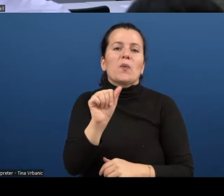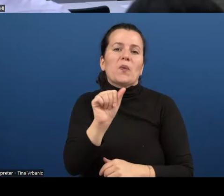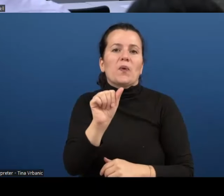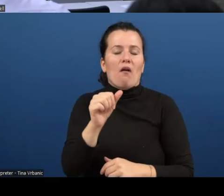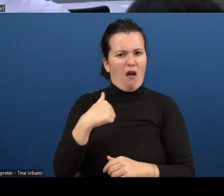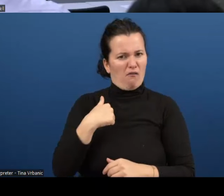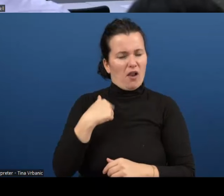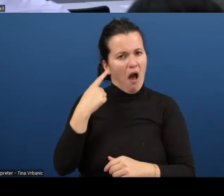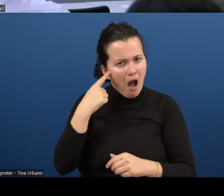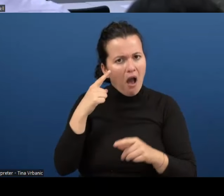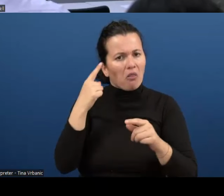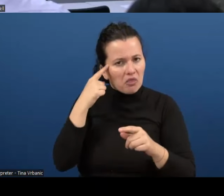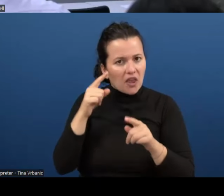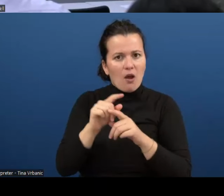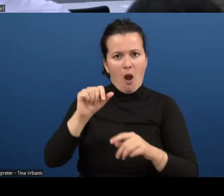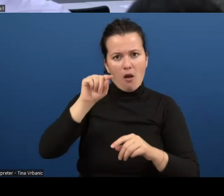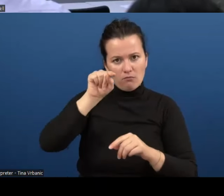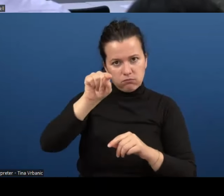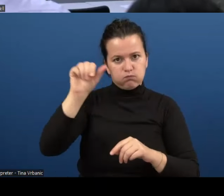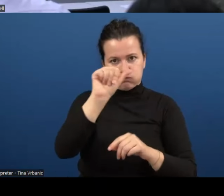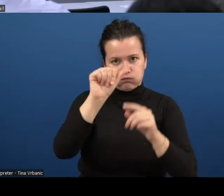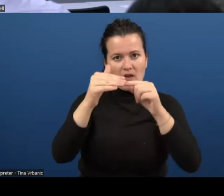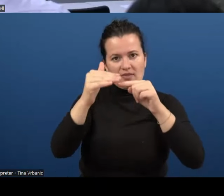the opposite. So here you first have a